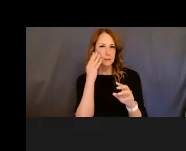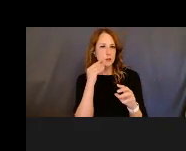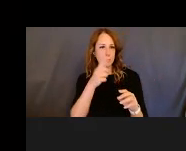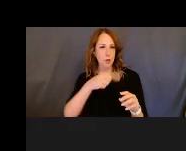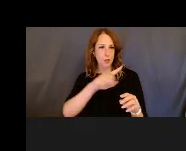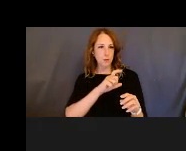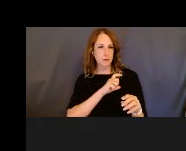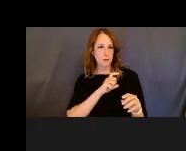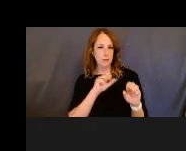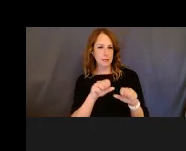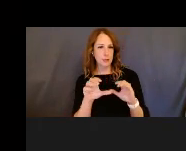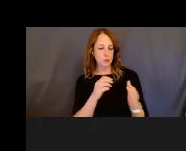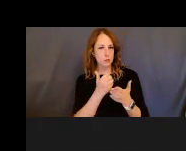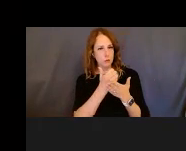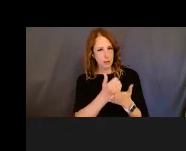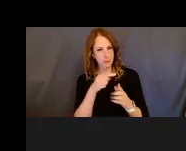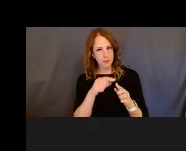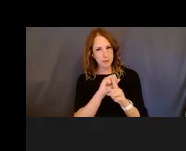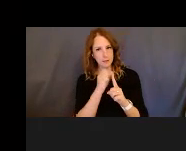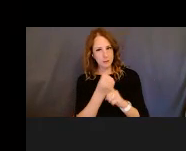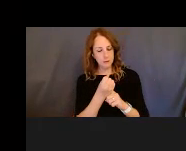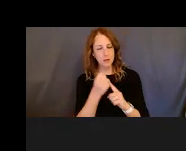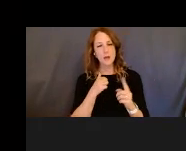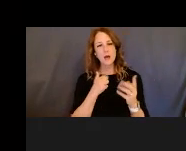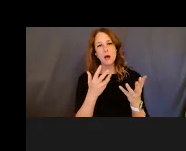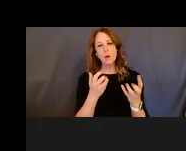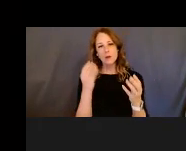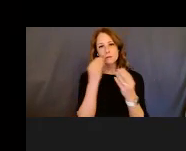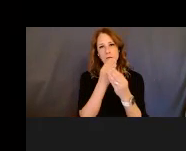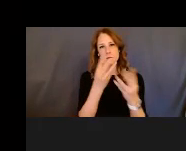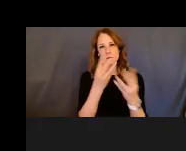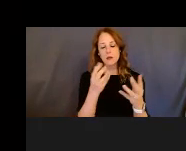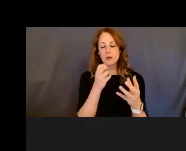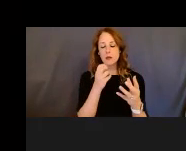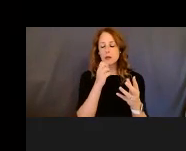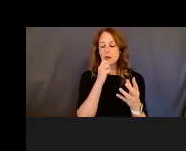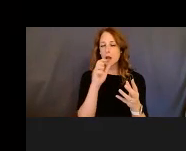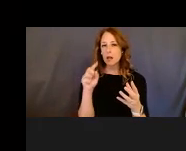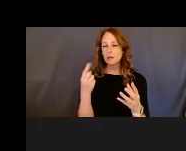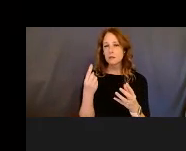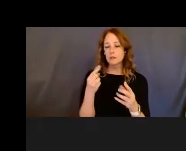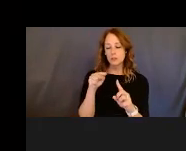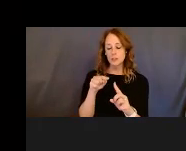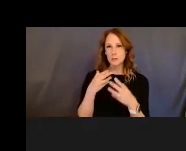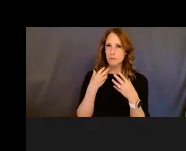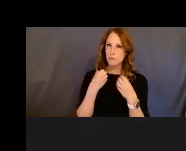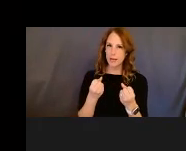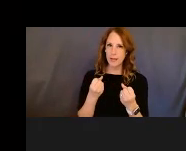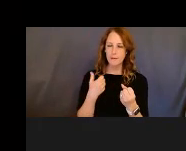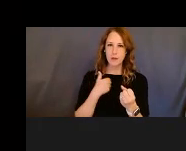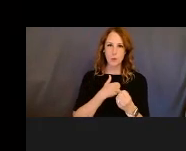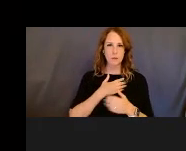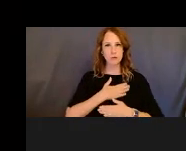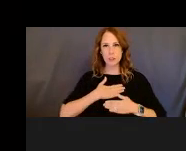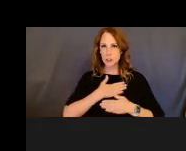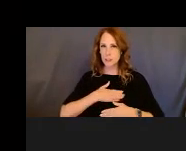in these circumstances. And I do want to note that not only is she brave, and we truly appreciate her for reaching